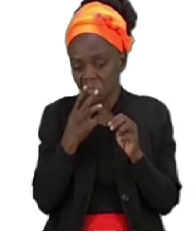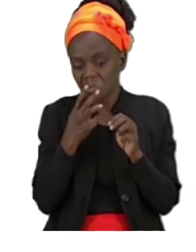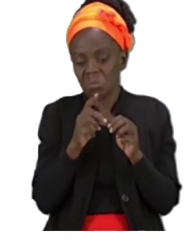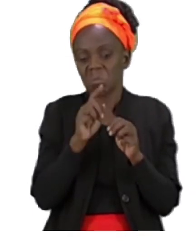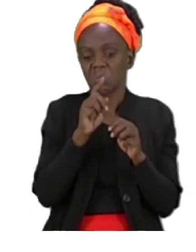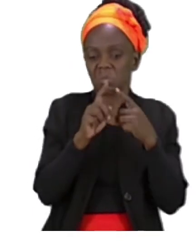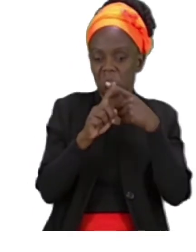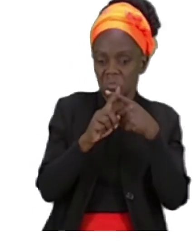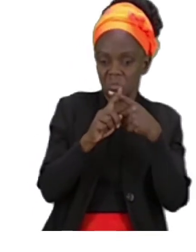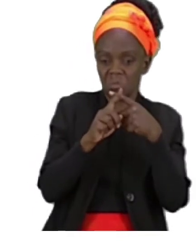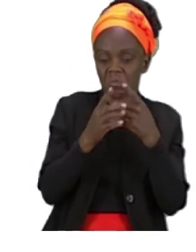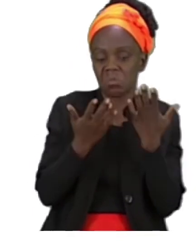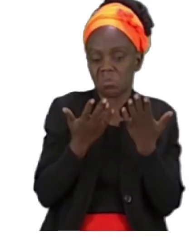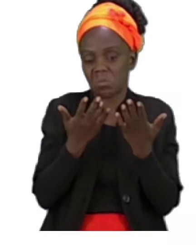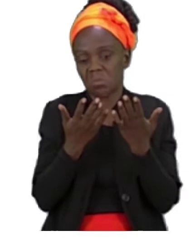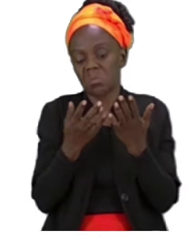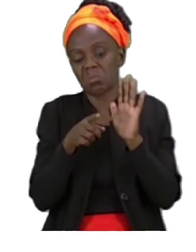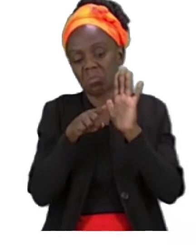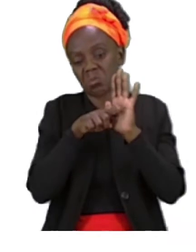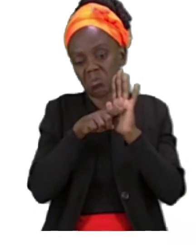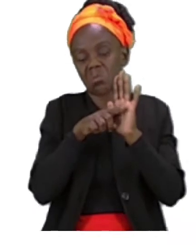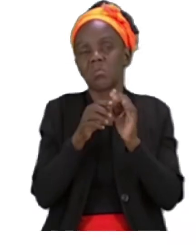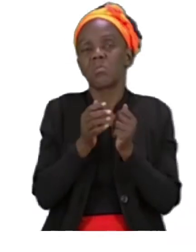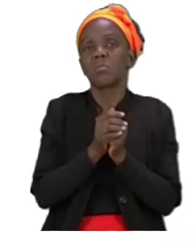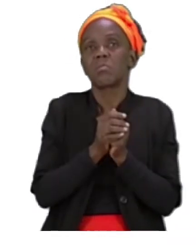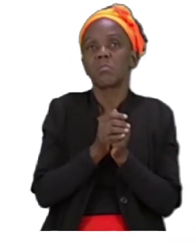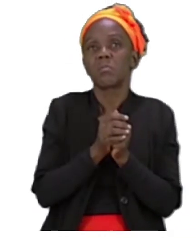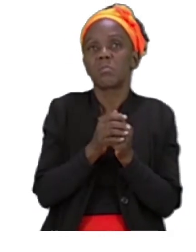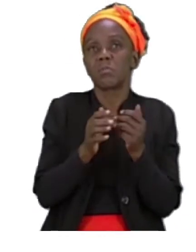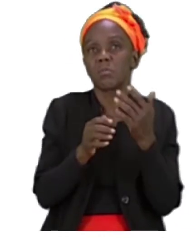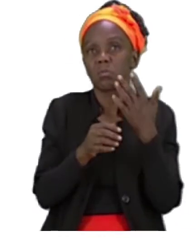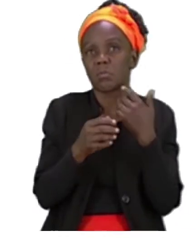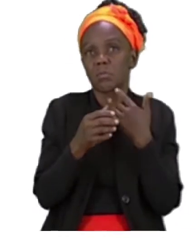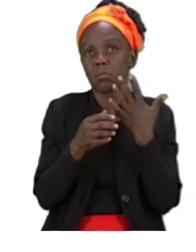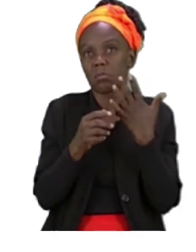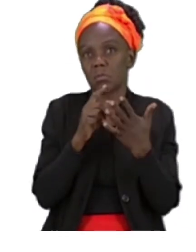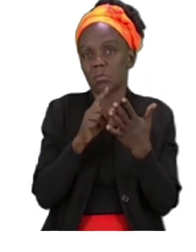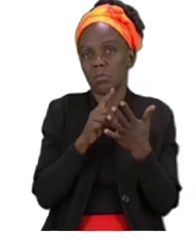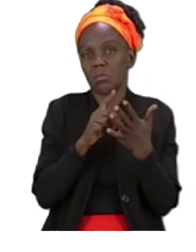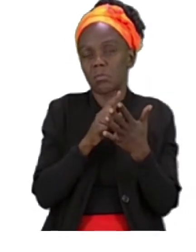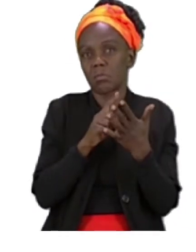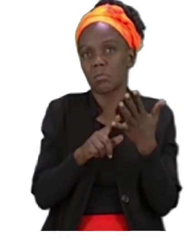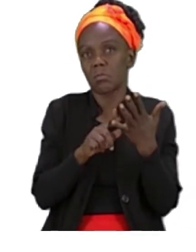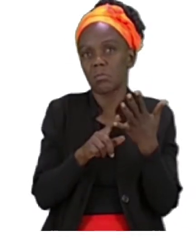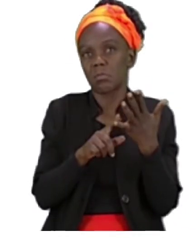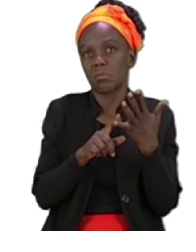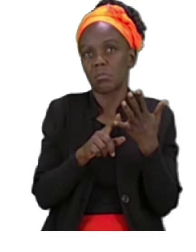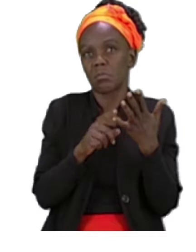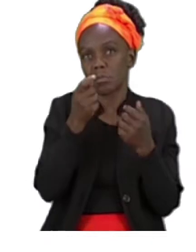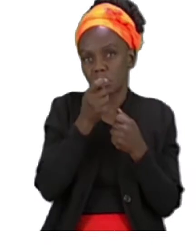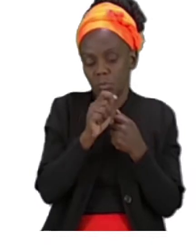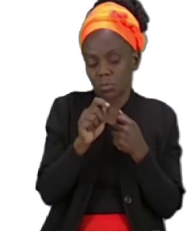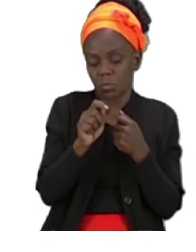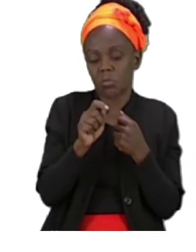Then the last one says write and do the sum. So there are 5 steps that you